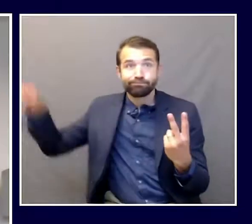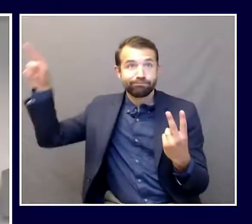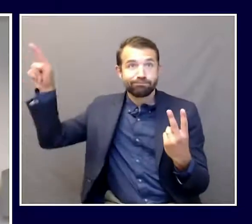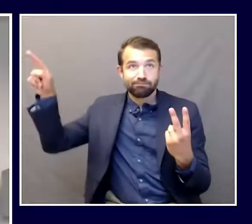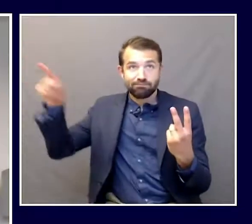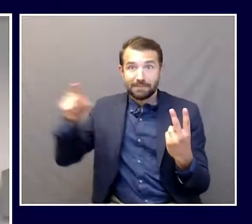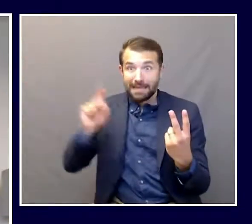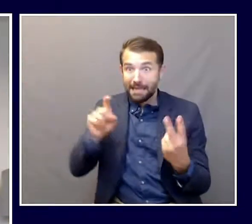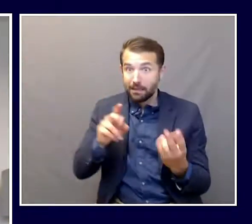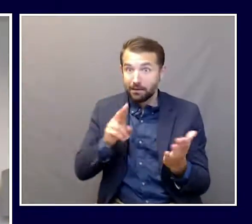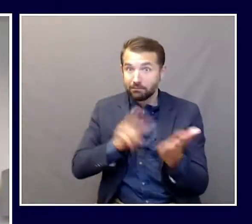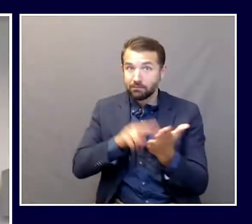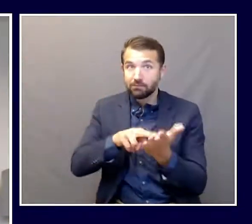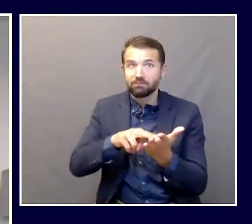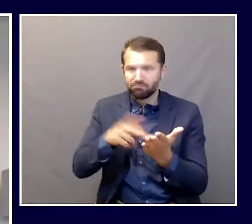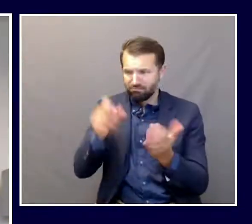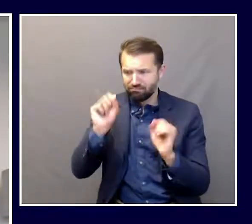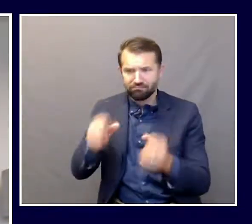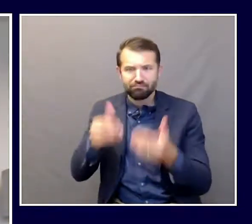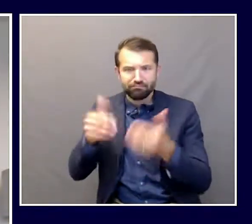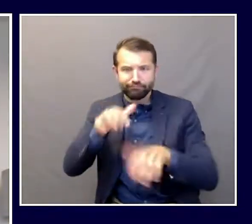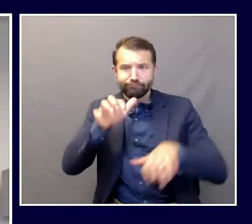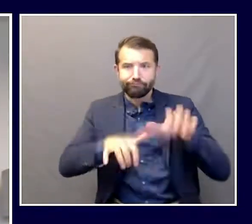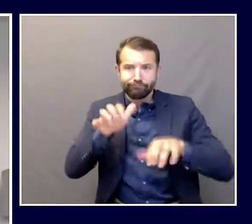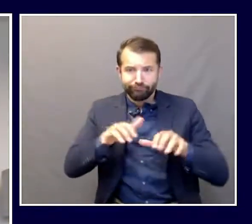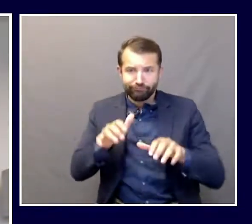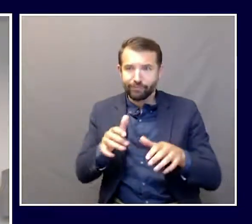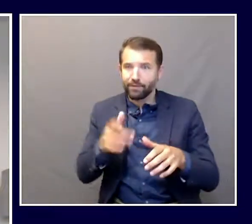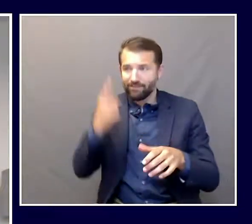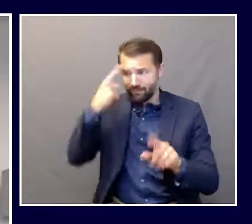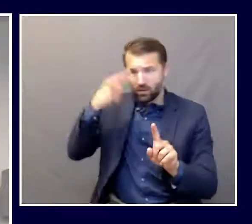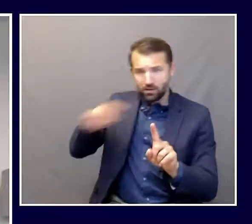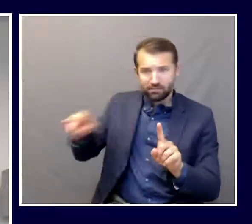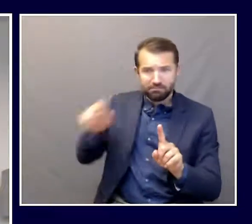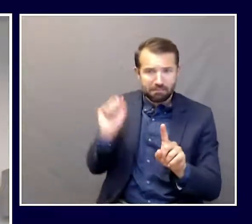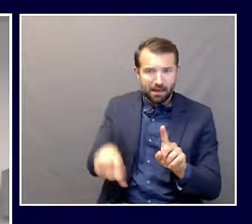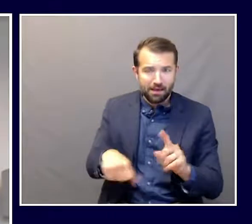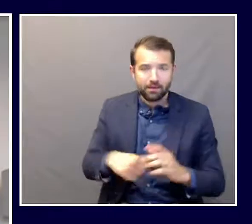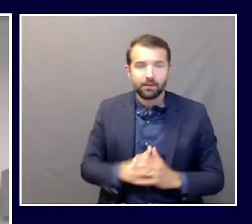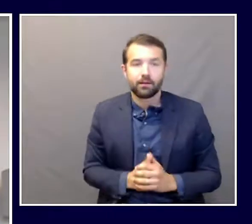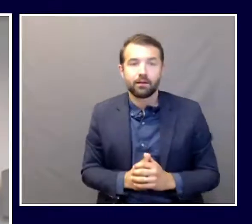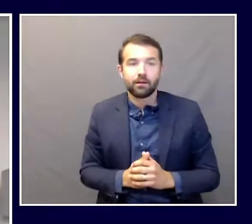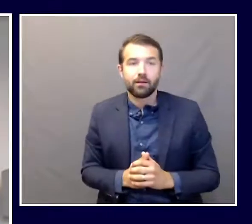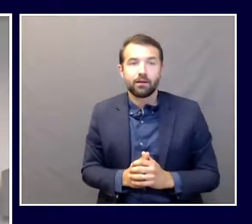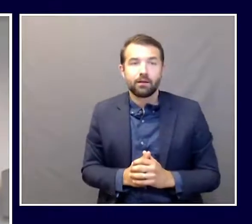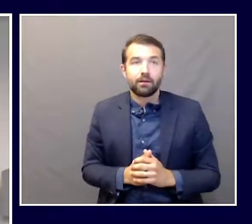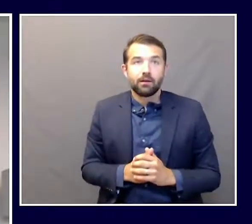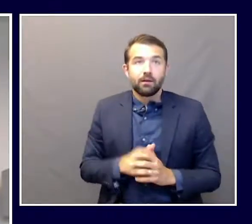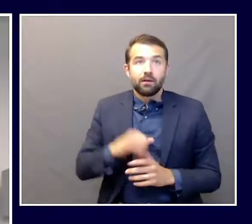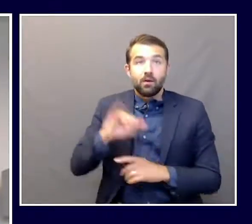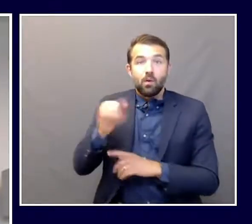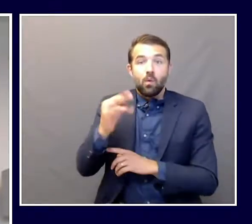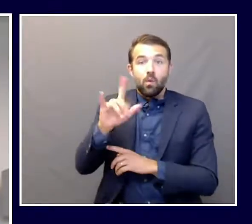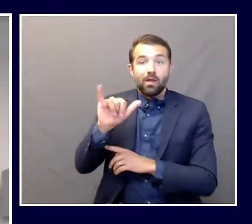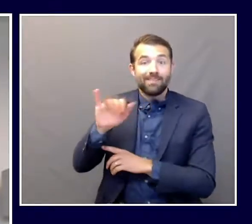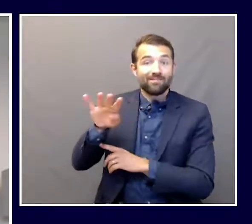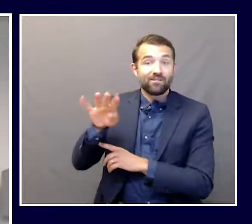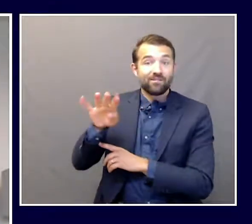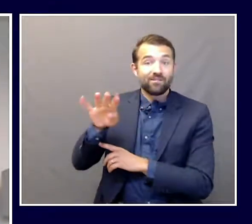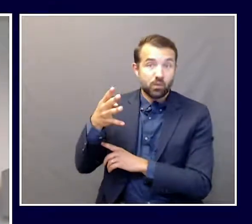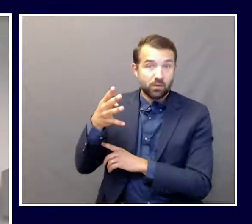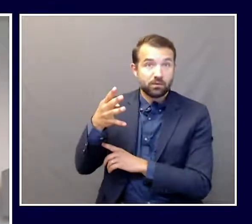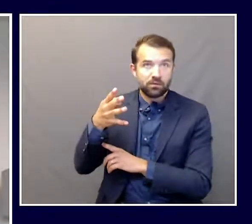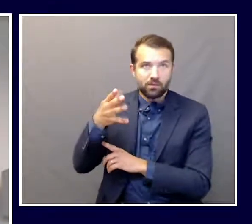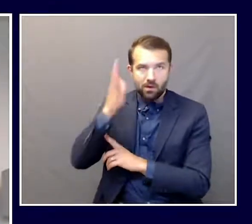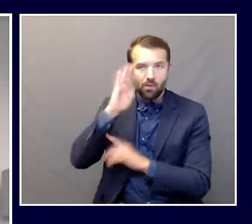30th. And thereafter, there will be a drawing for the single winner for the prize. And that prize will represent the total number of